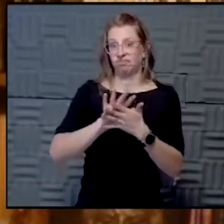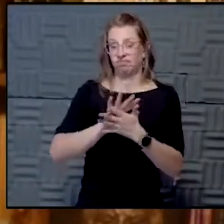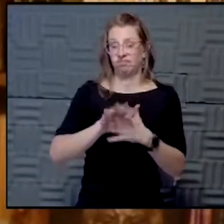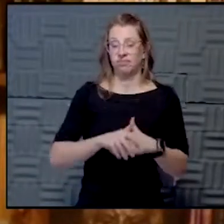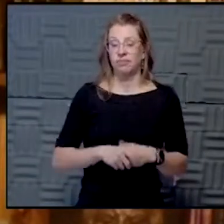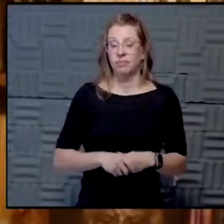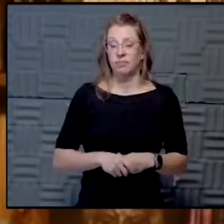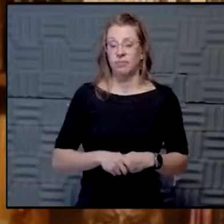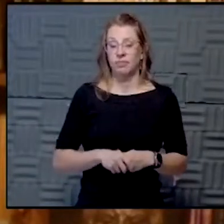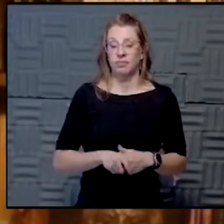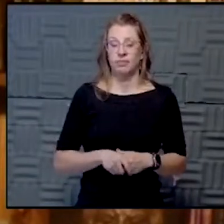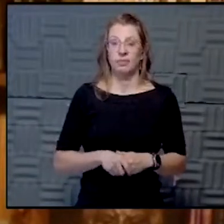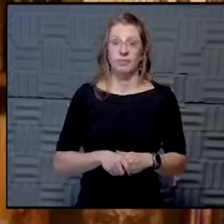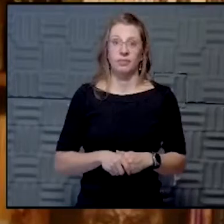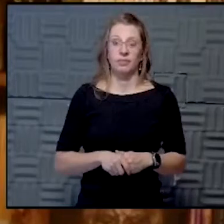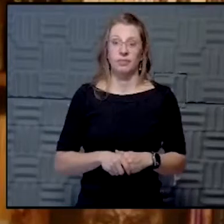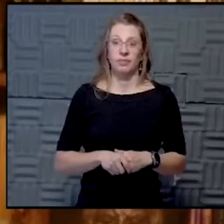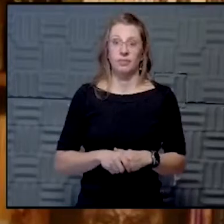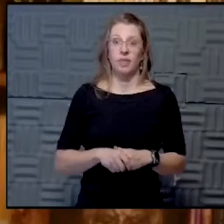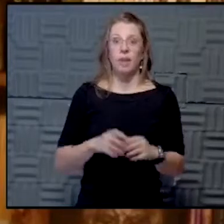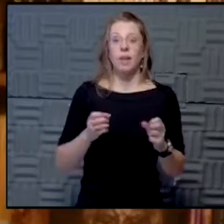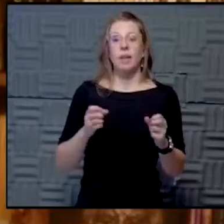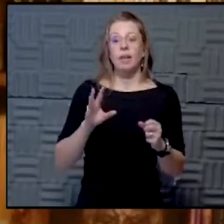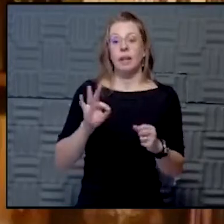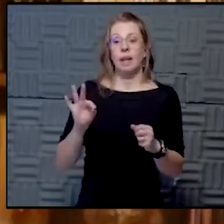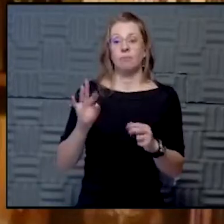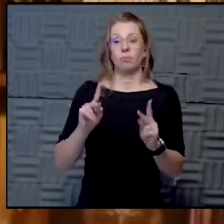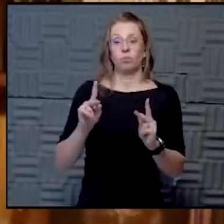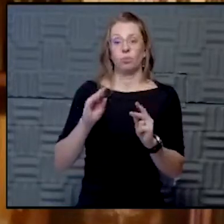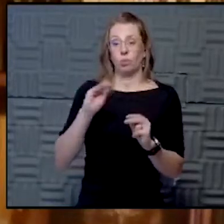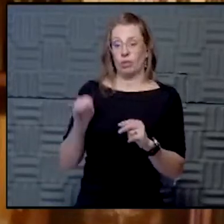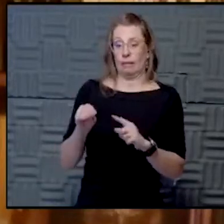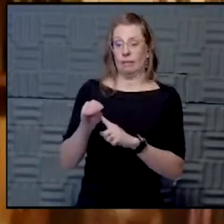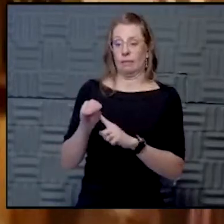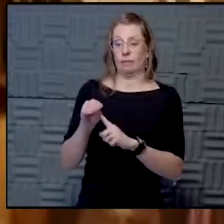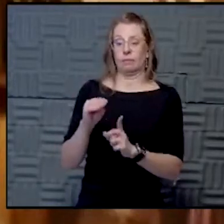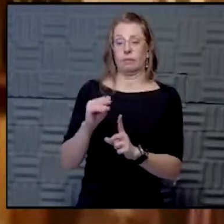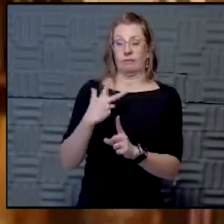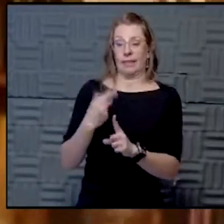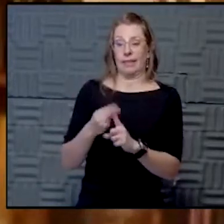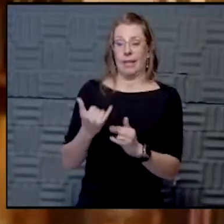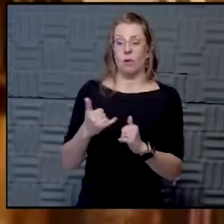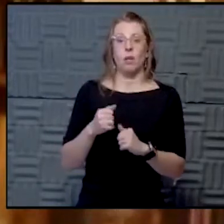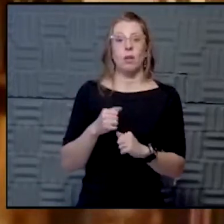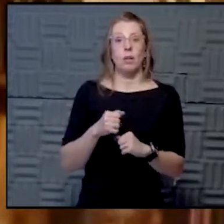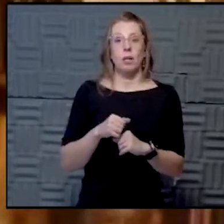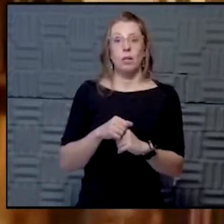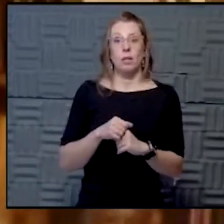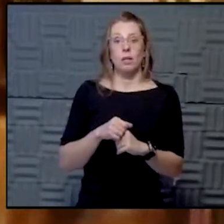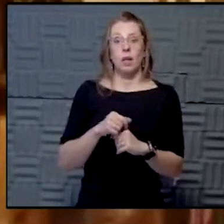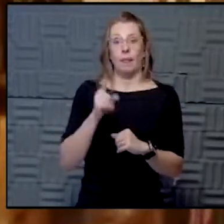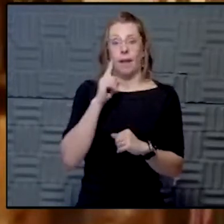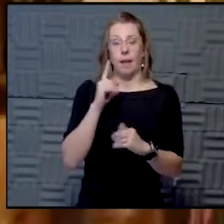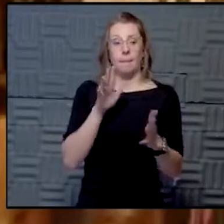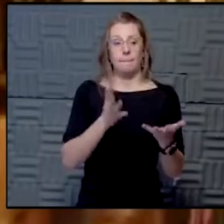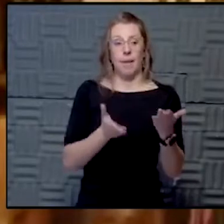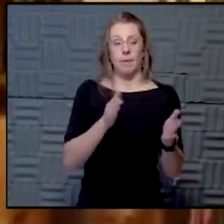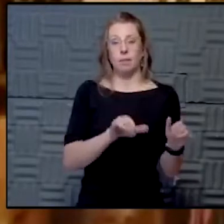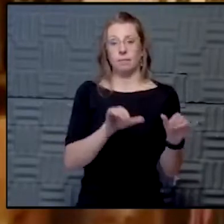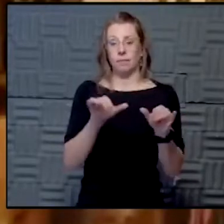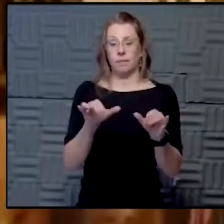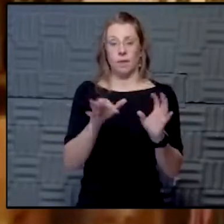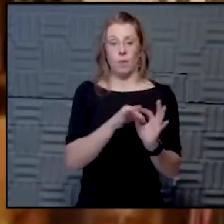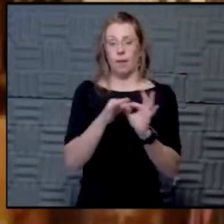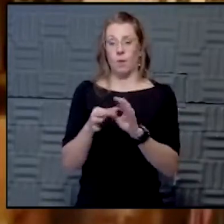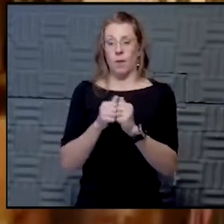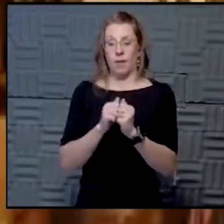of vaccinated now. And I've seen a pretty simple, and you might think of it as being akin to if our